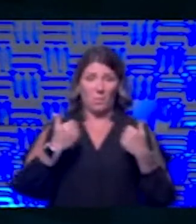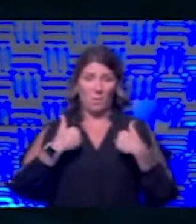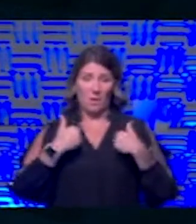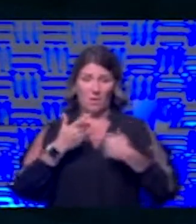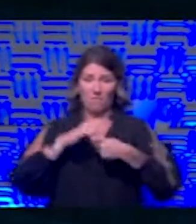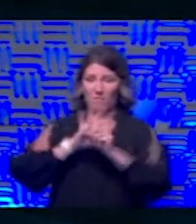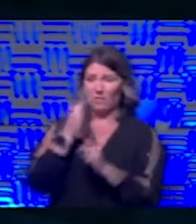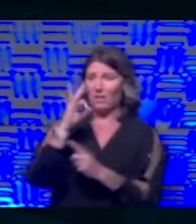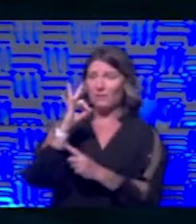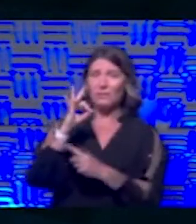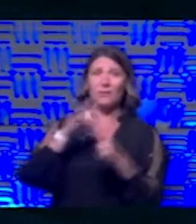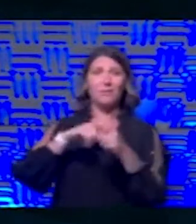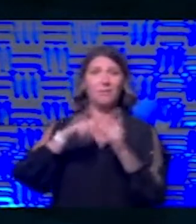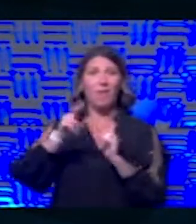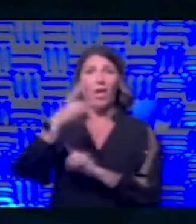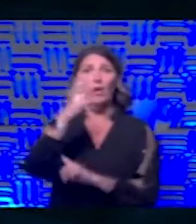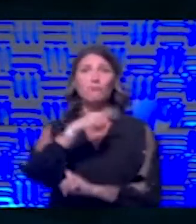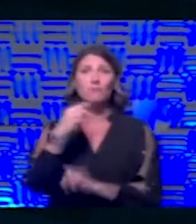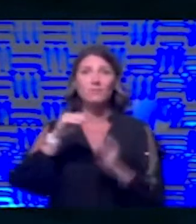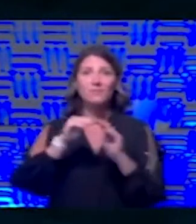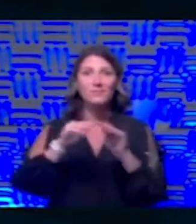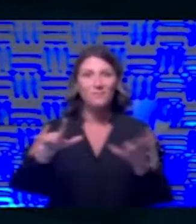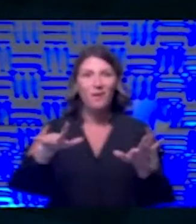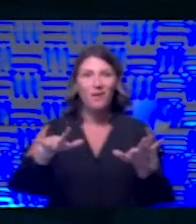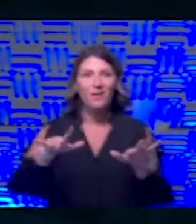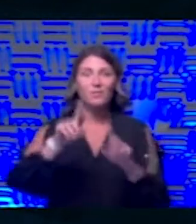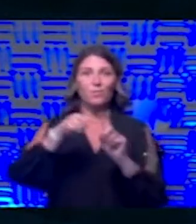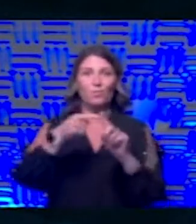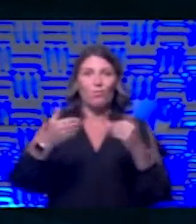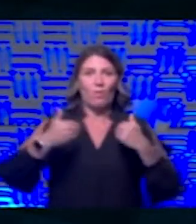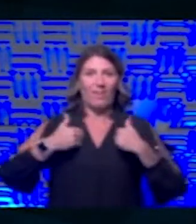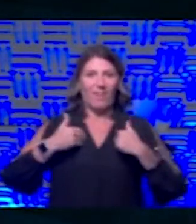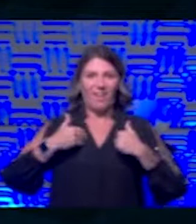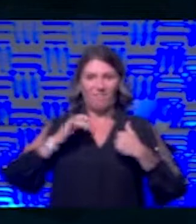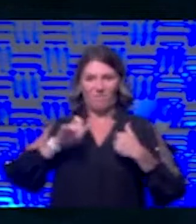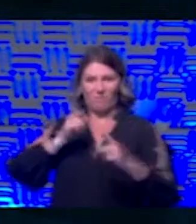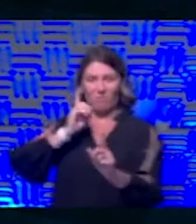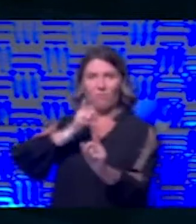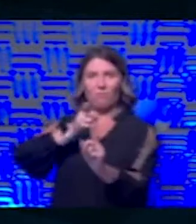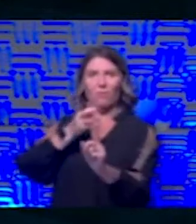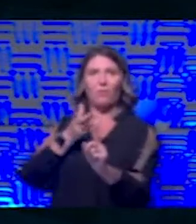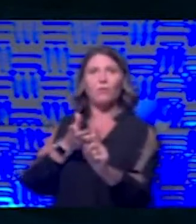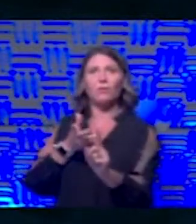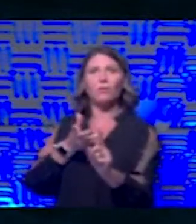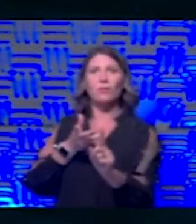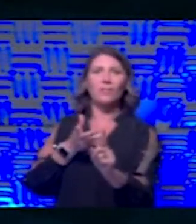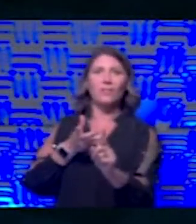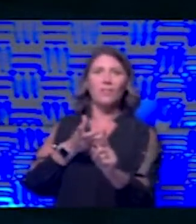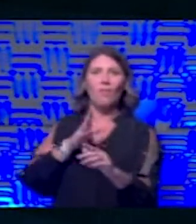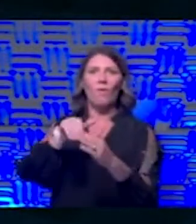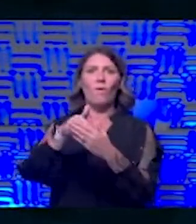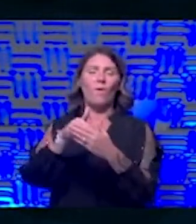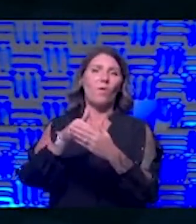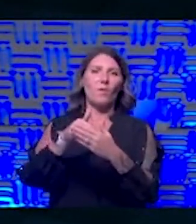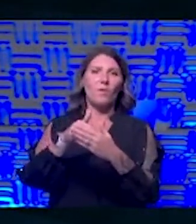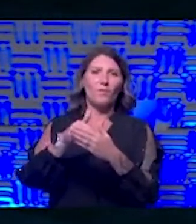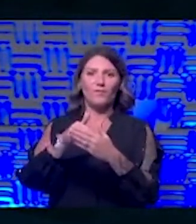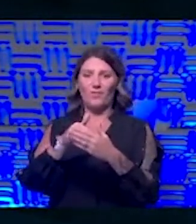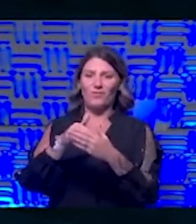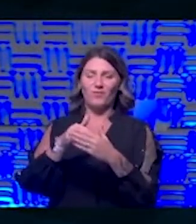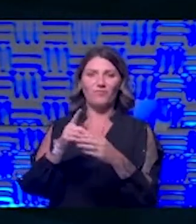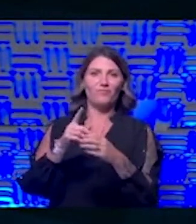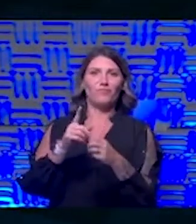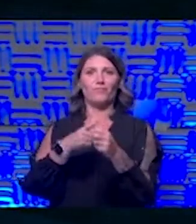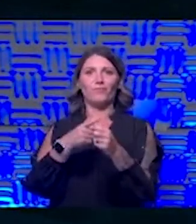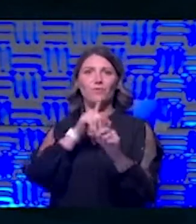spreading. And so when you wind up with that, you really, these frontline workers had no safe space. It